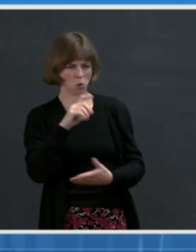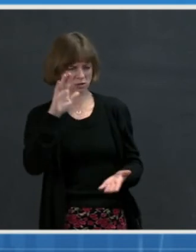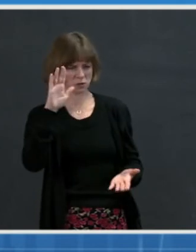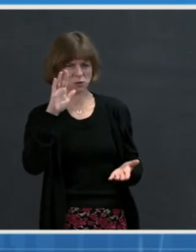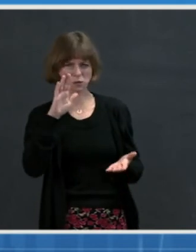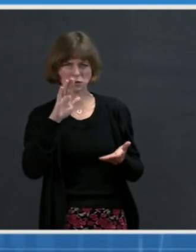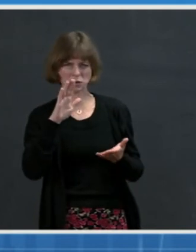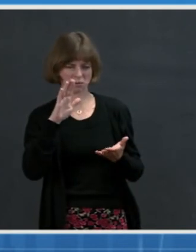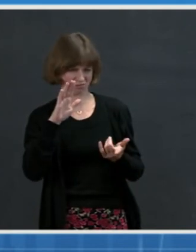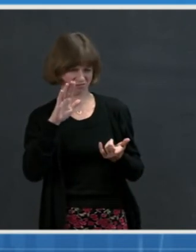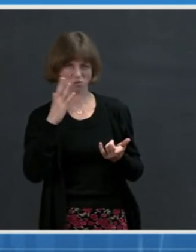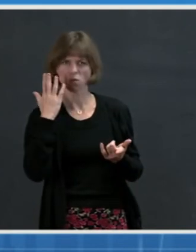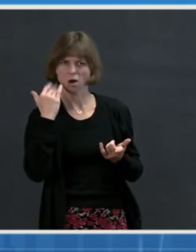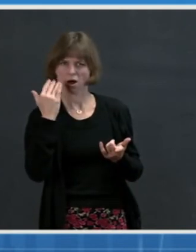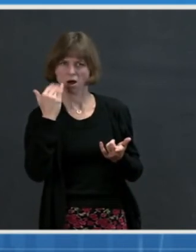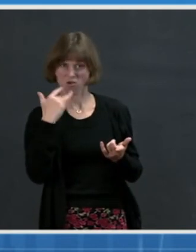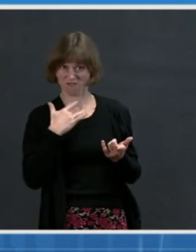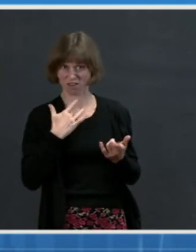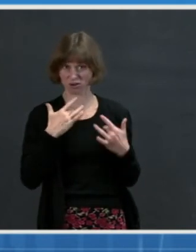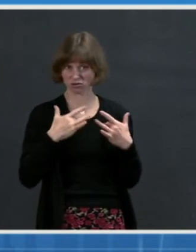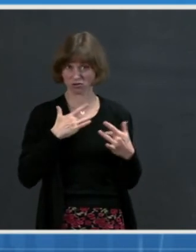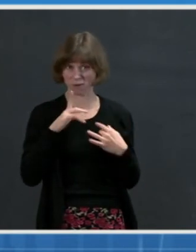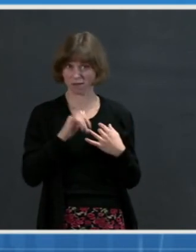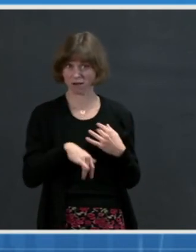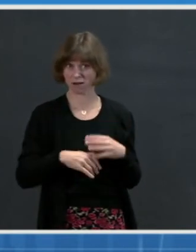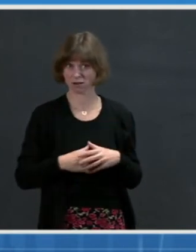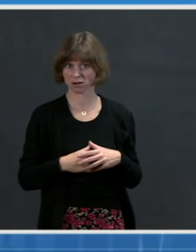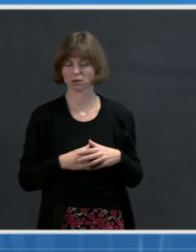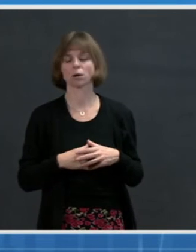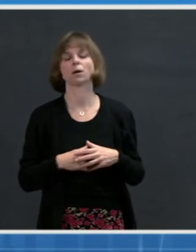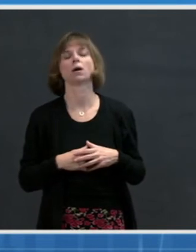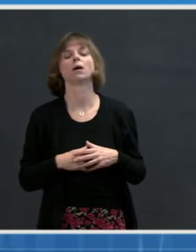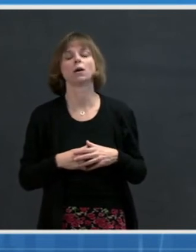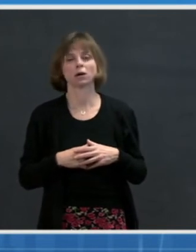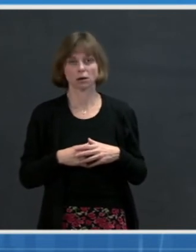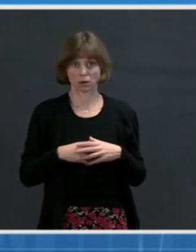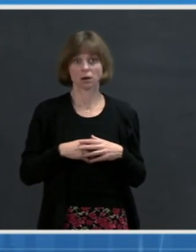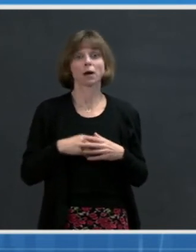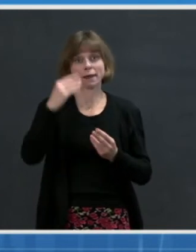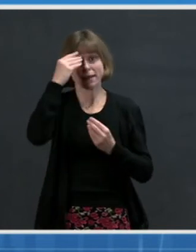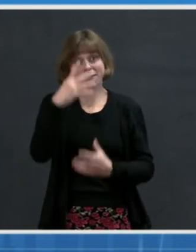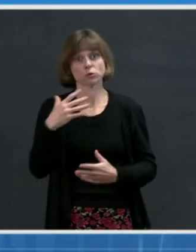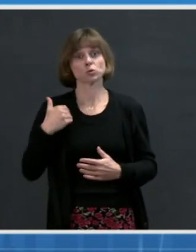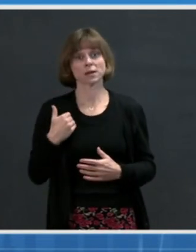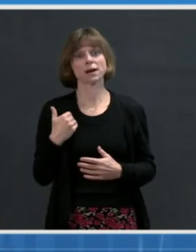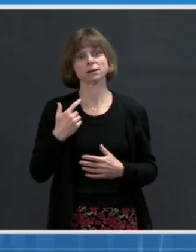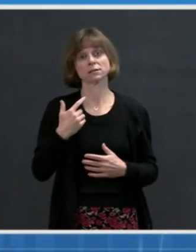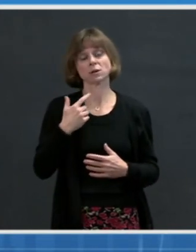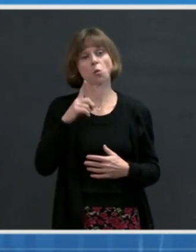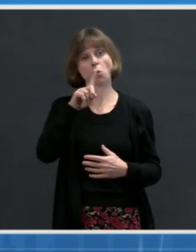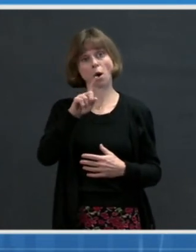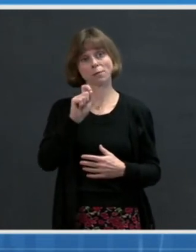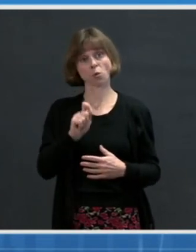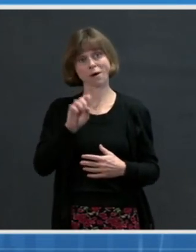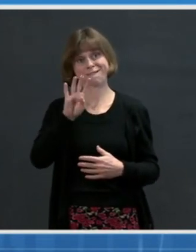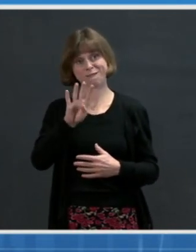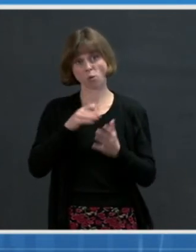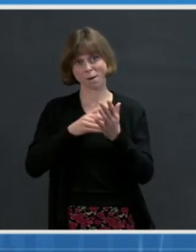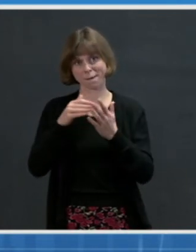you? So, I showed the data that we averaged 1.4 million per